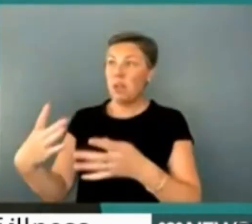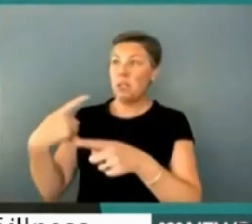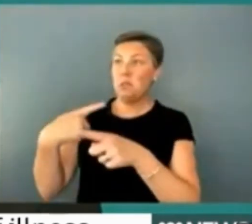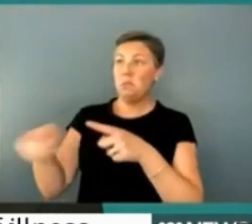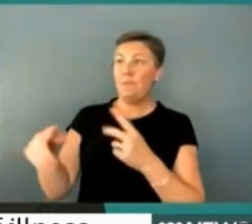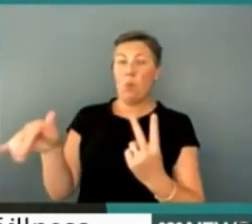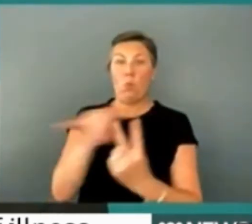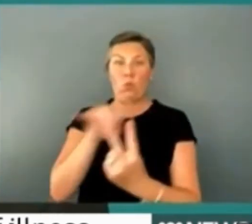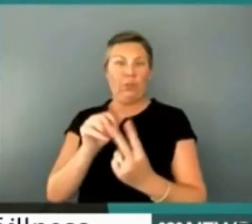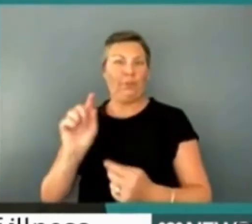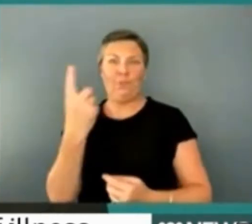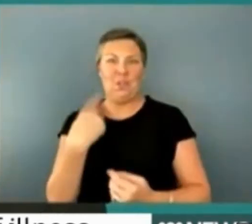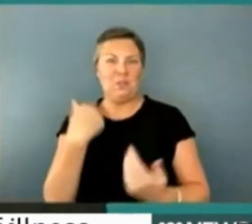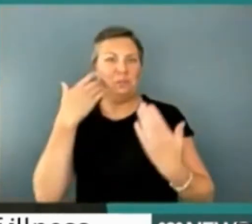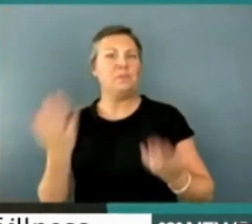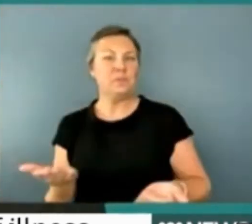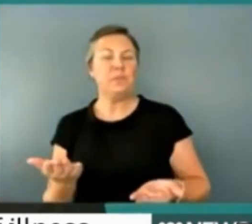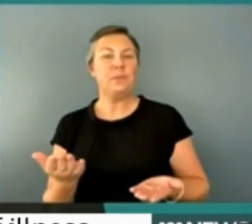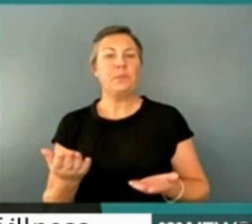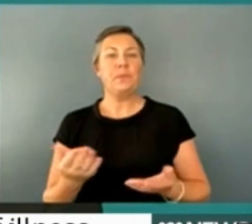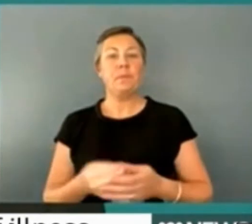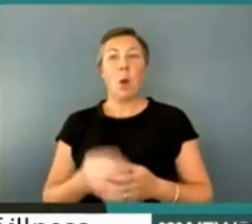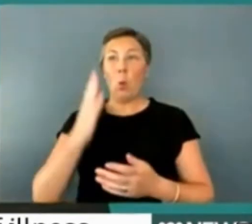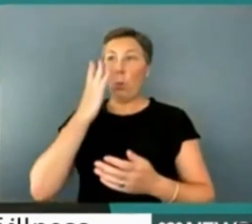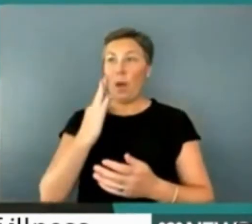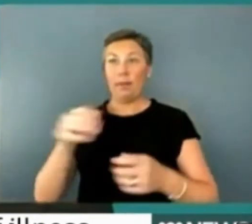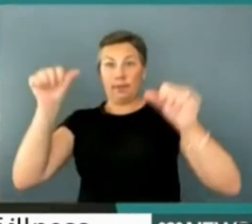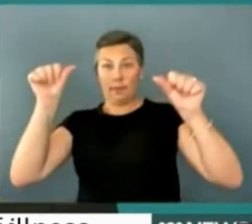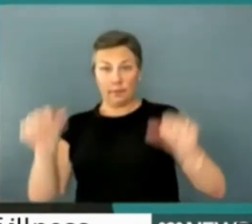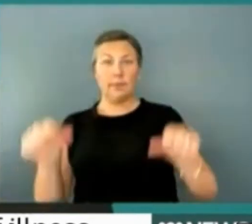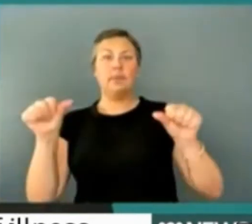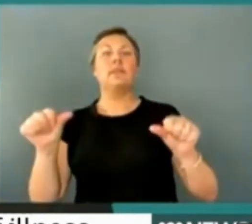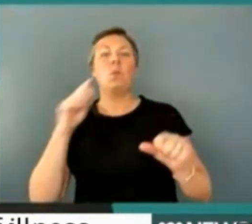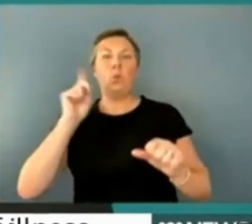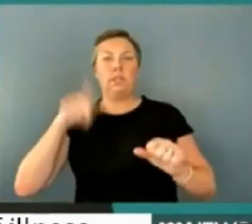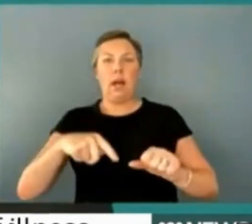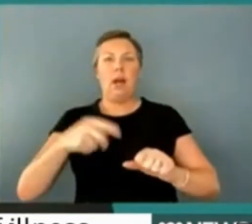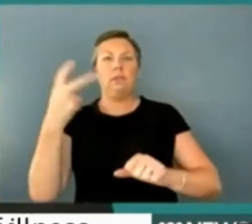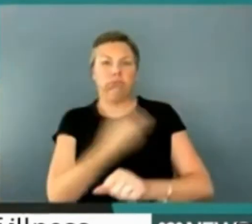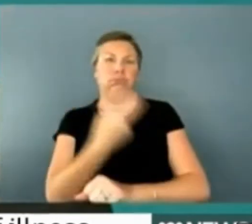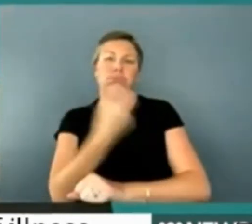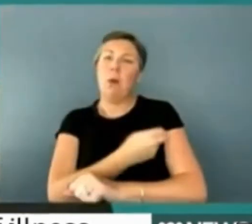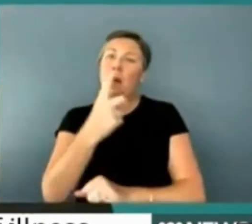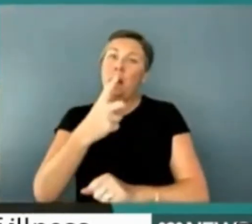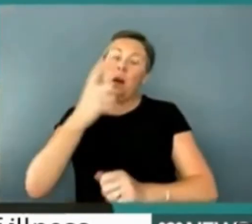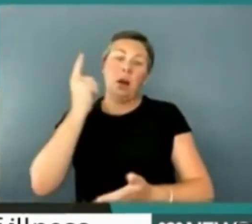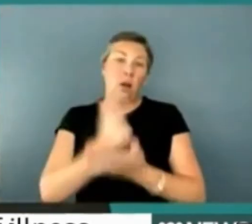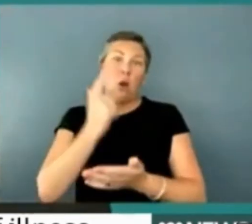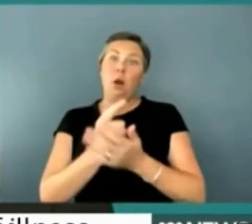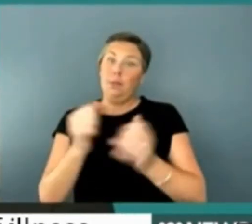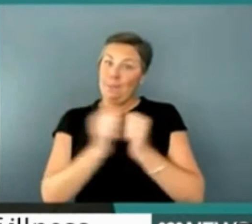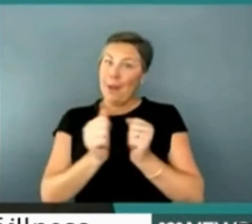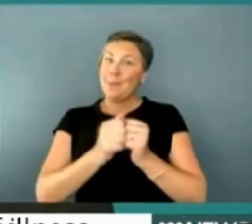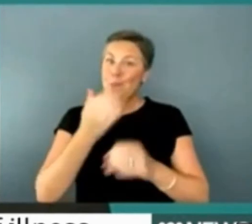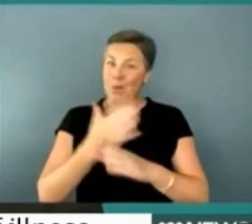As we get any information from that, it's processed. There are tens of thousands of documents and so forth that will need to be processed as part